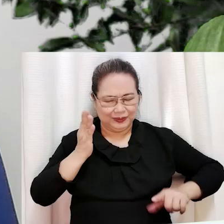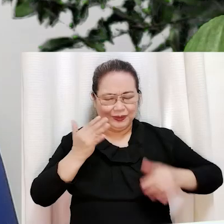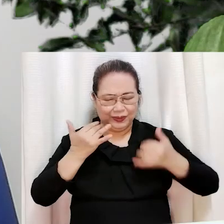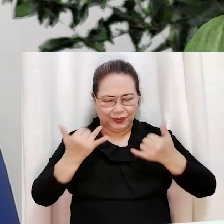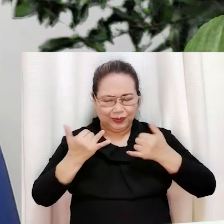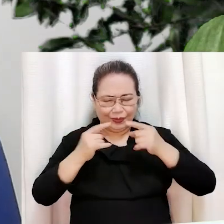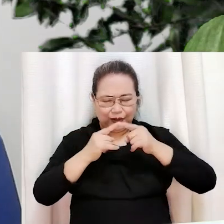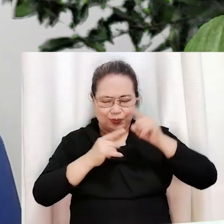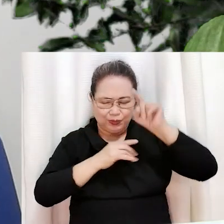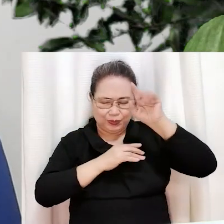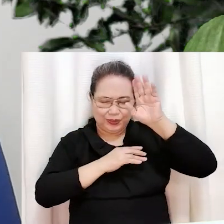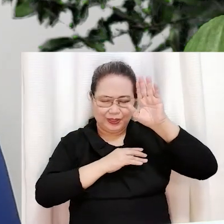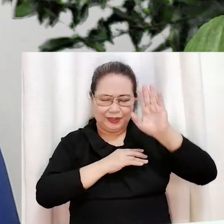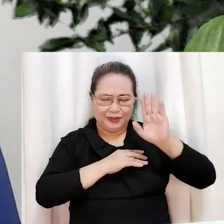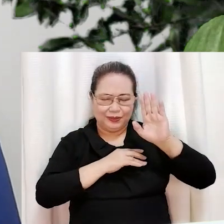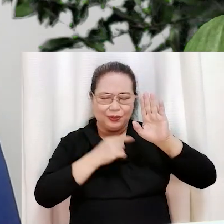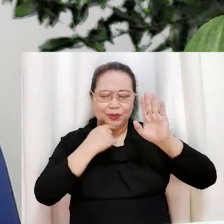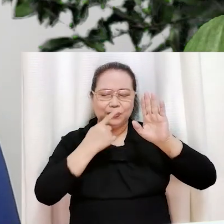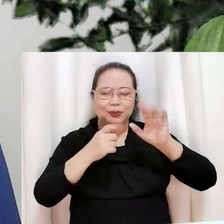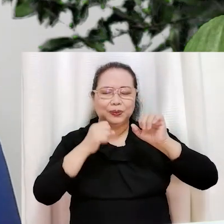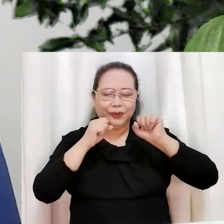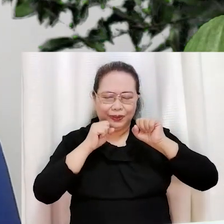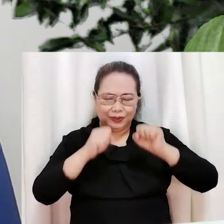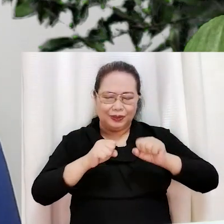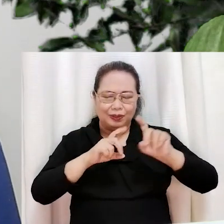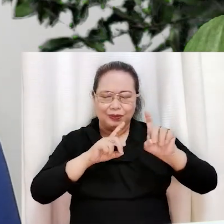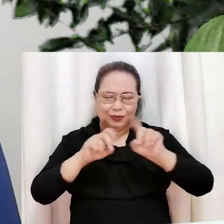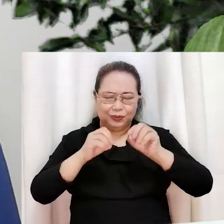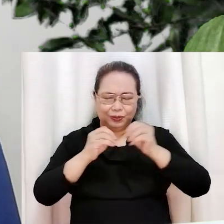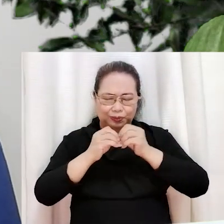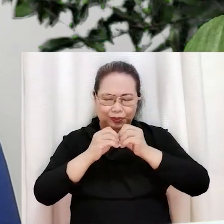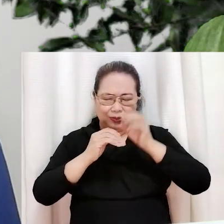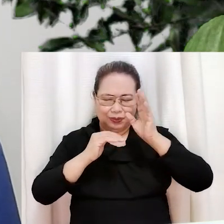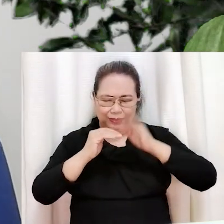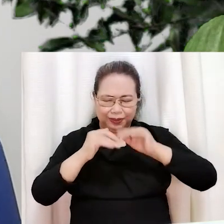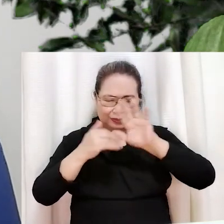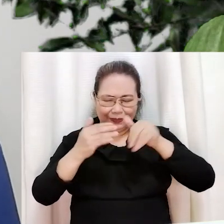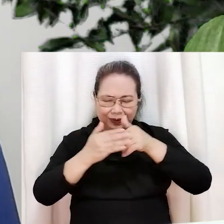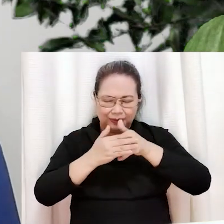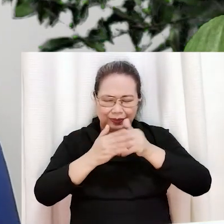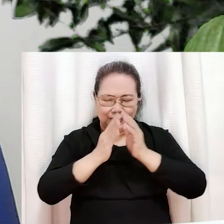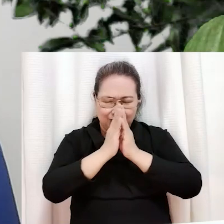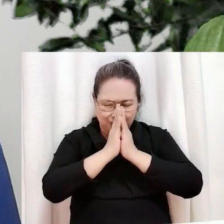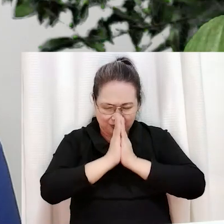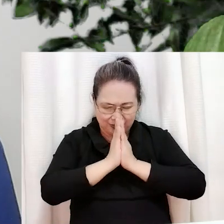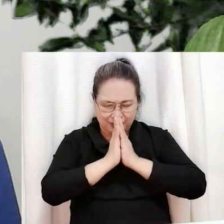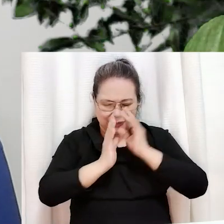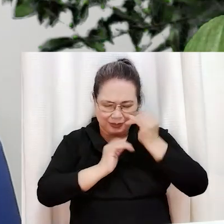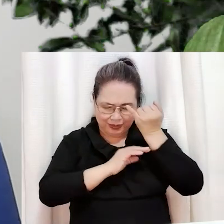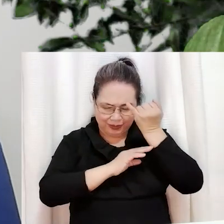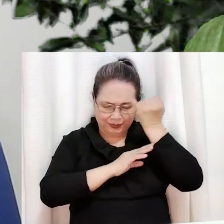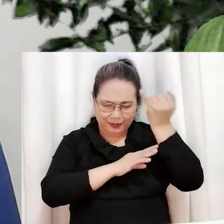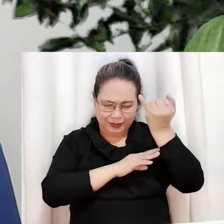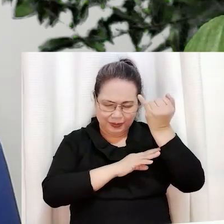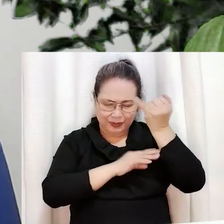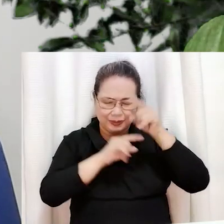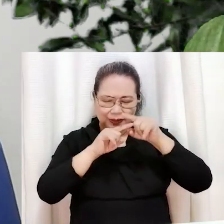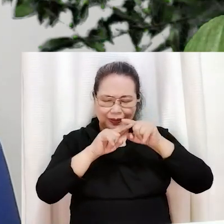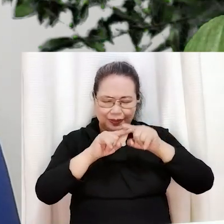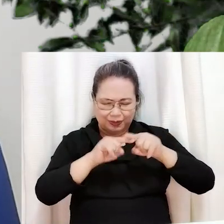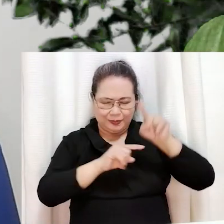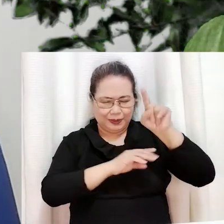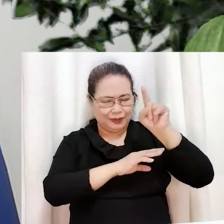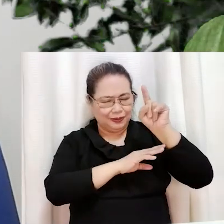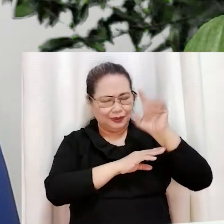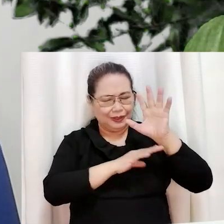now to Him who is able to do more than all we ask or imagine, according to His power